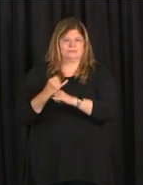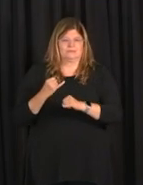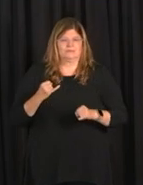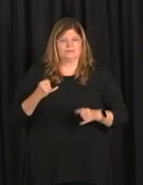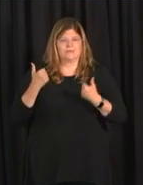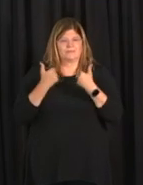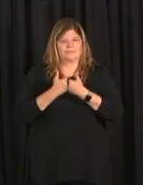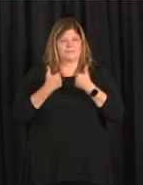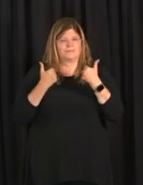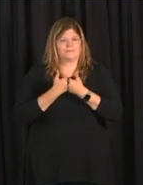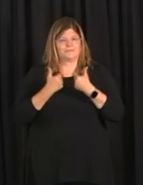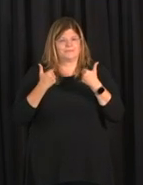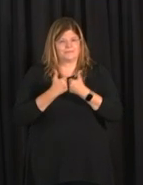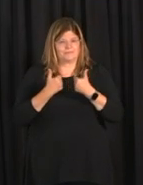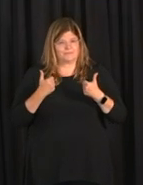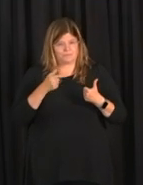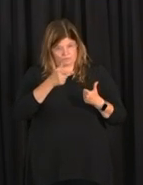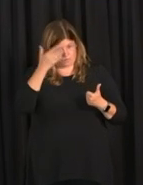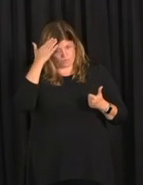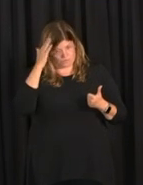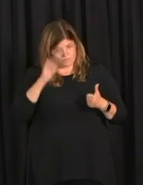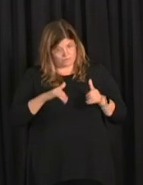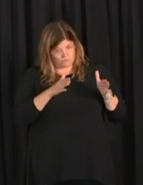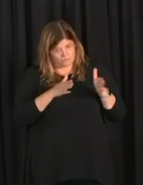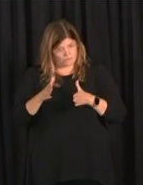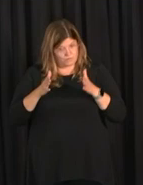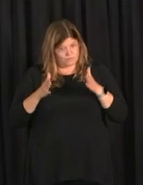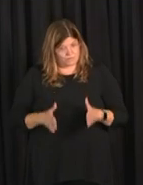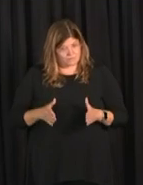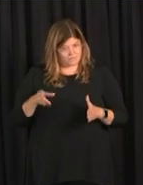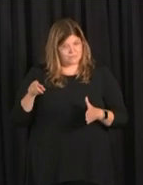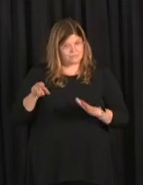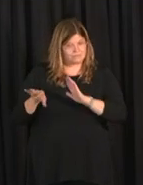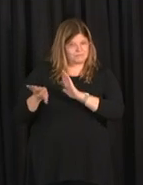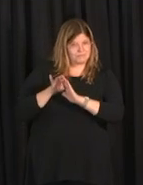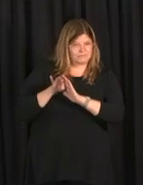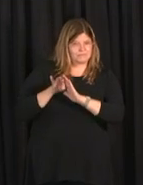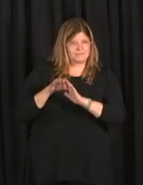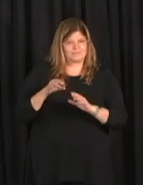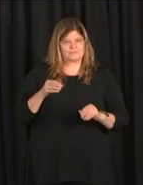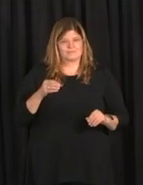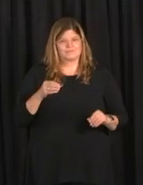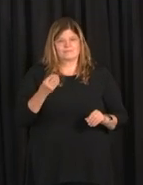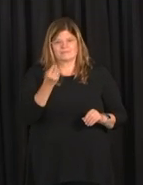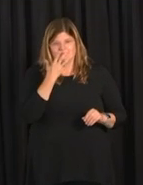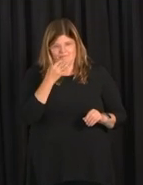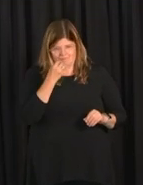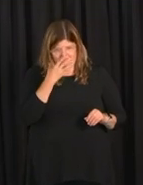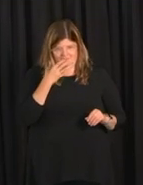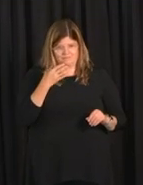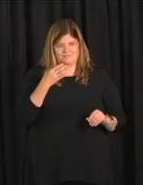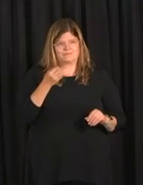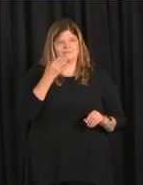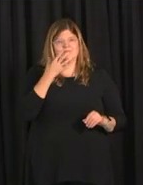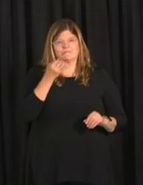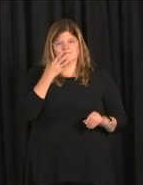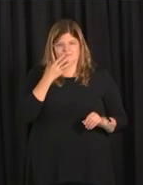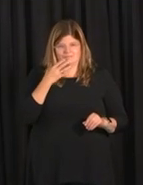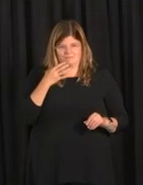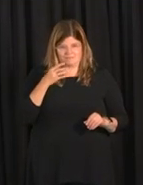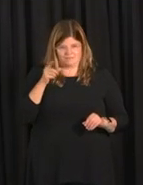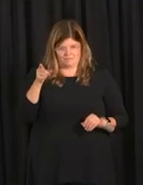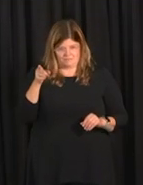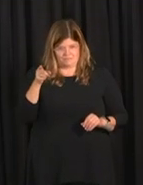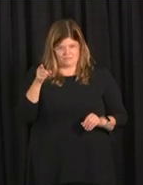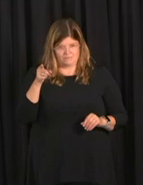Mm-hmm. And as you know, the organizers selected Hong Kong over DC and Guadalajara, Mexico, the 2